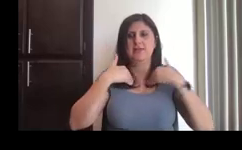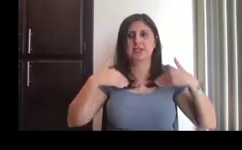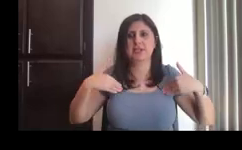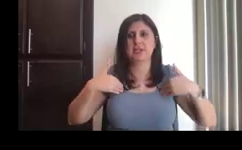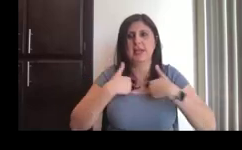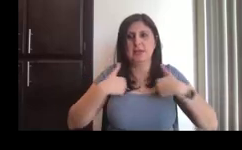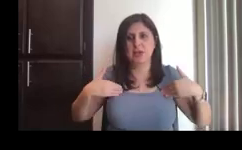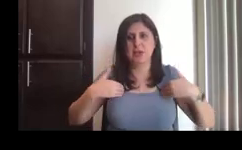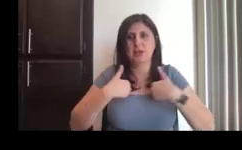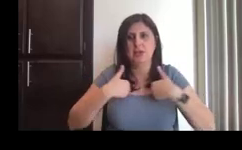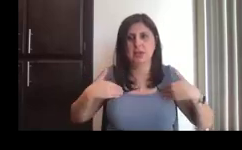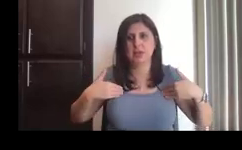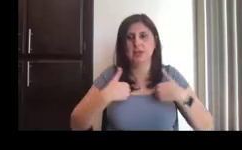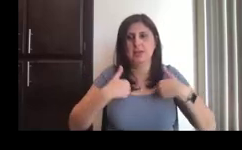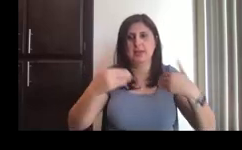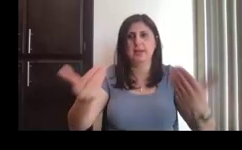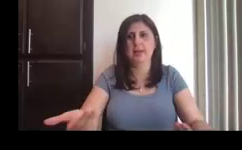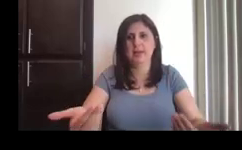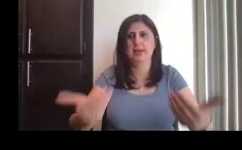Have versus animal.